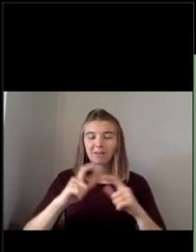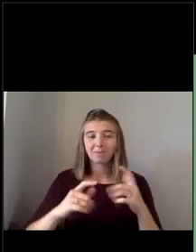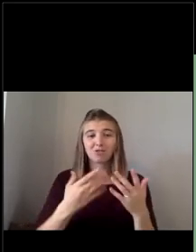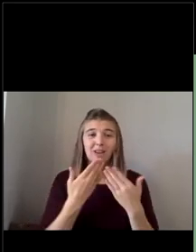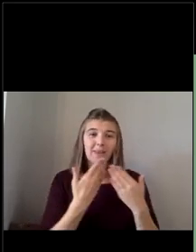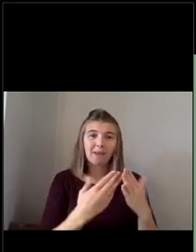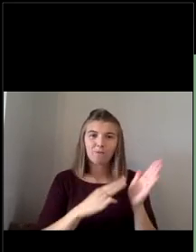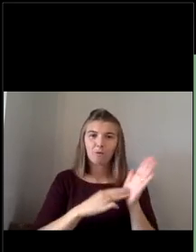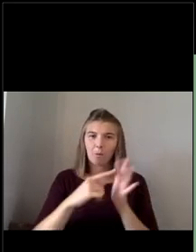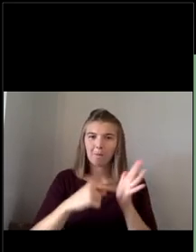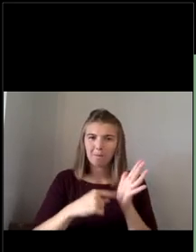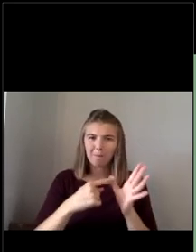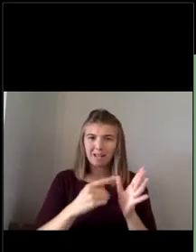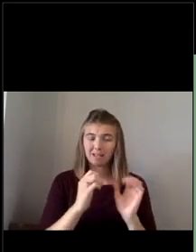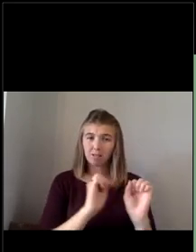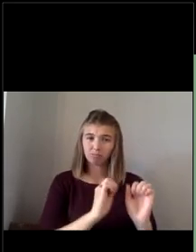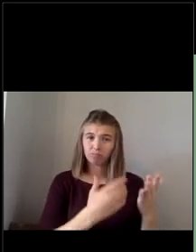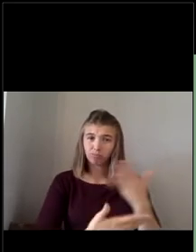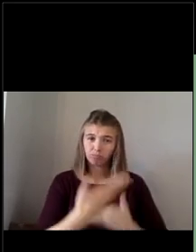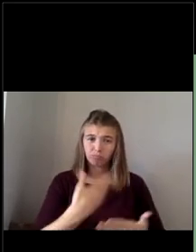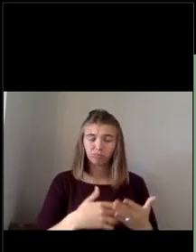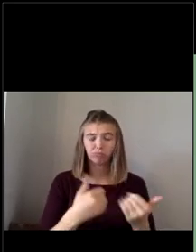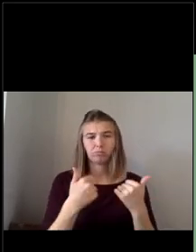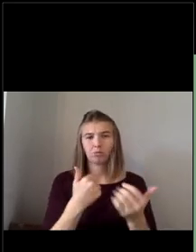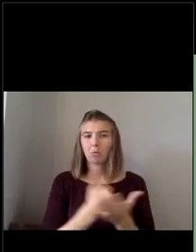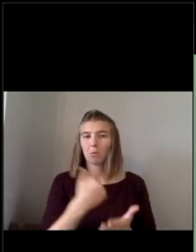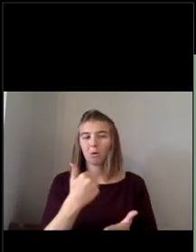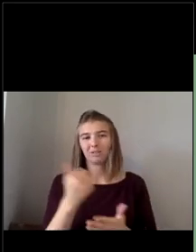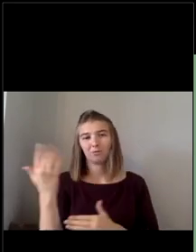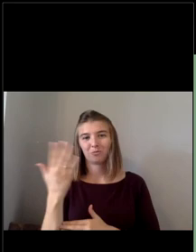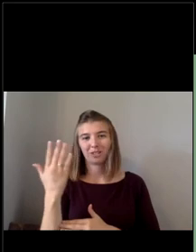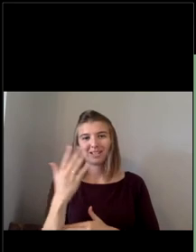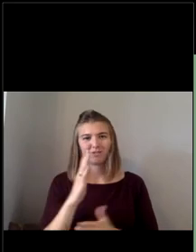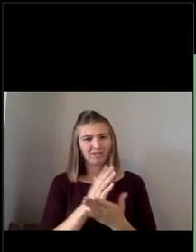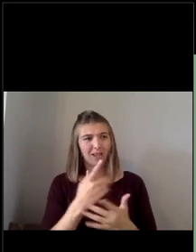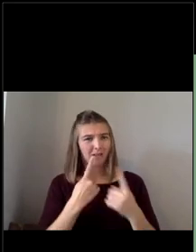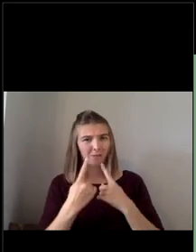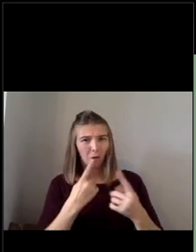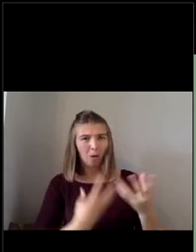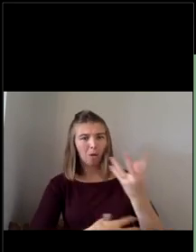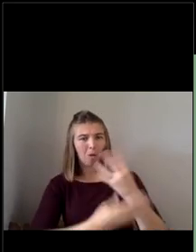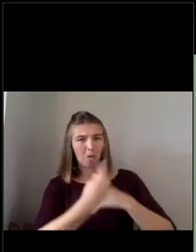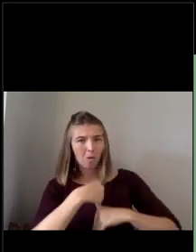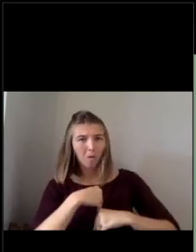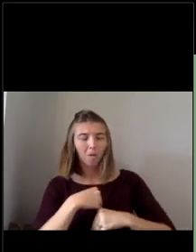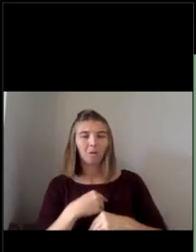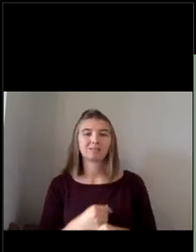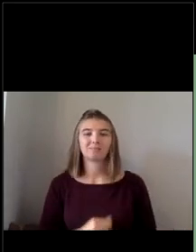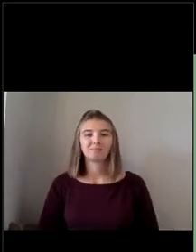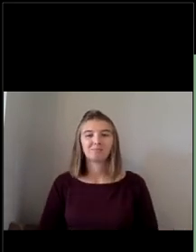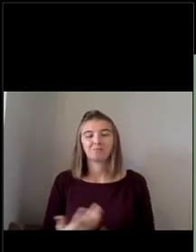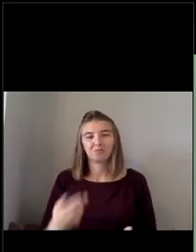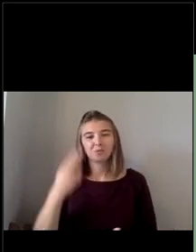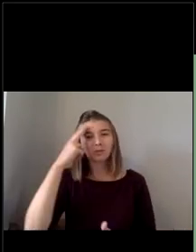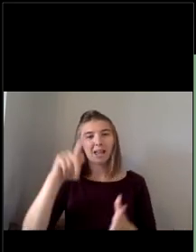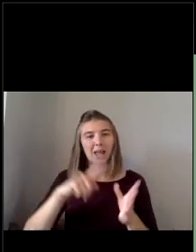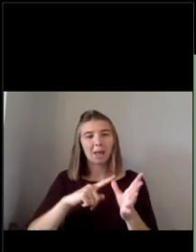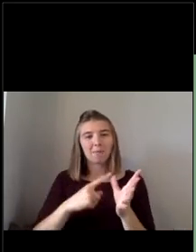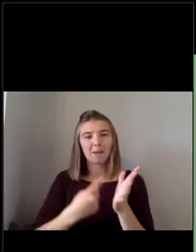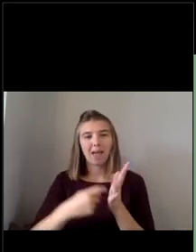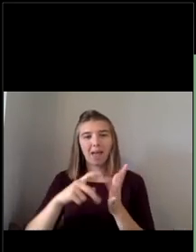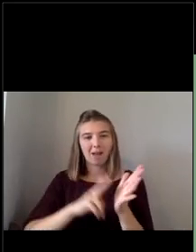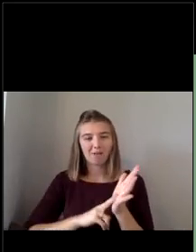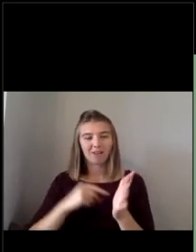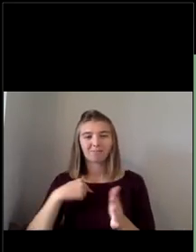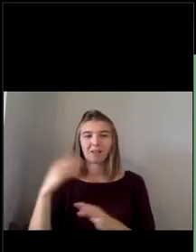for that wonderful presentation as well. Very, very informative. As you've heard, my name is Aaron Brekel. I'm a lecturer in chemistry